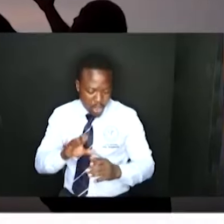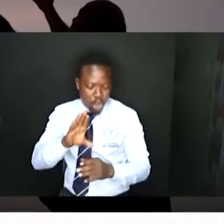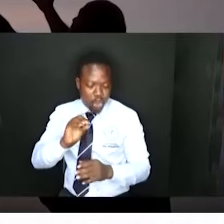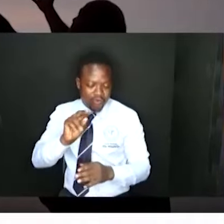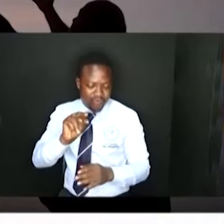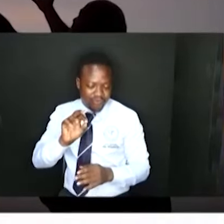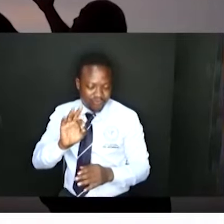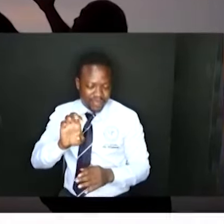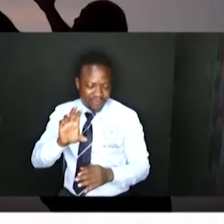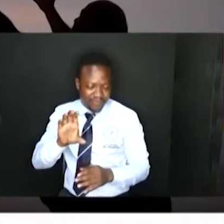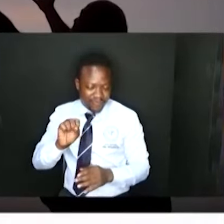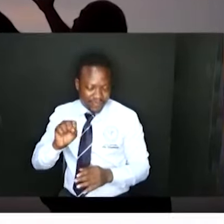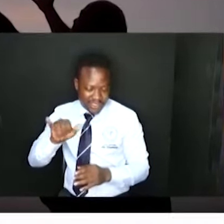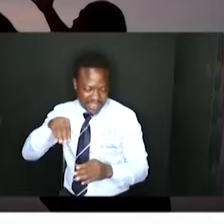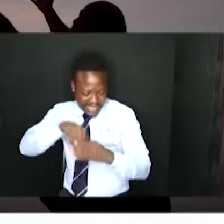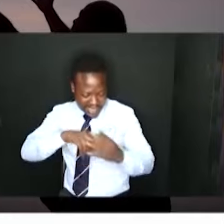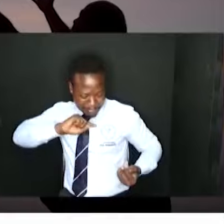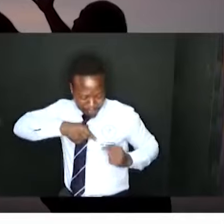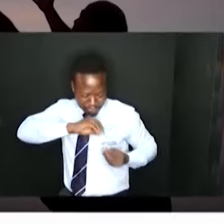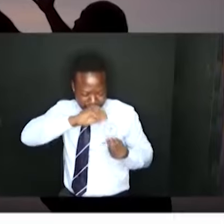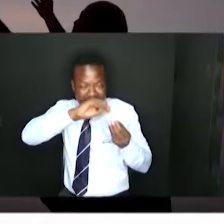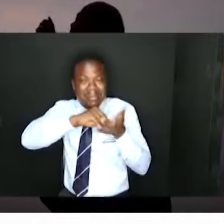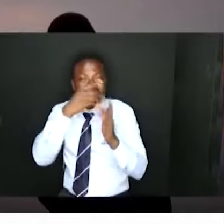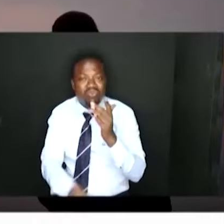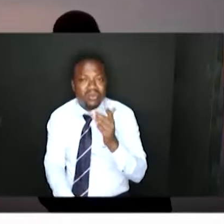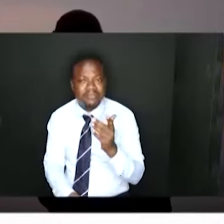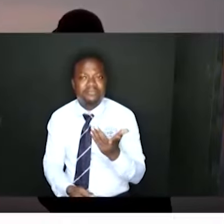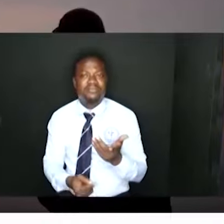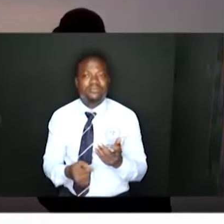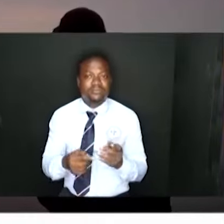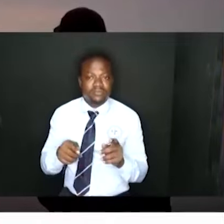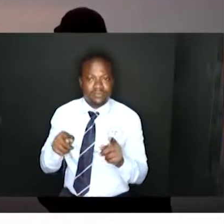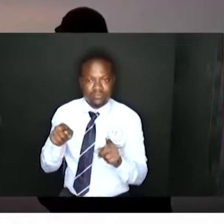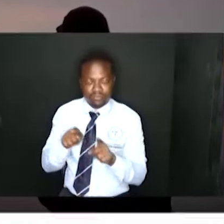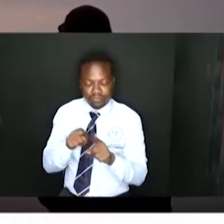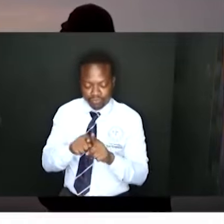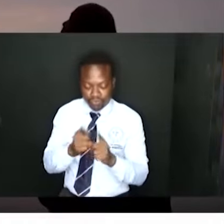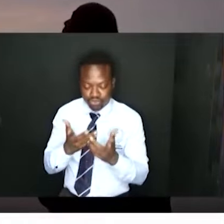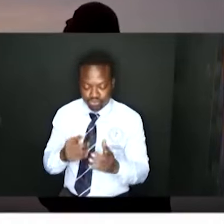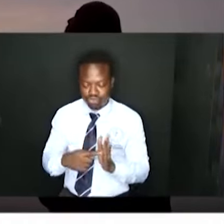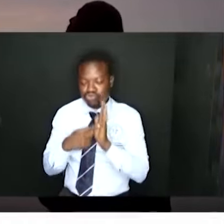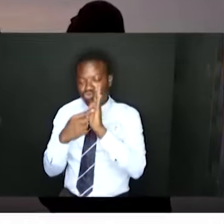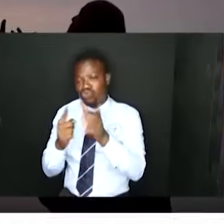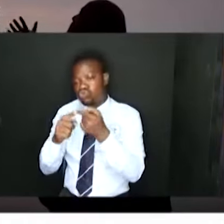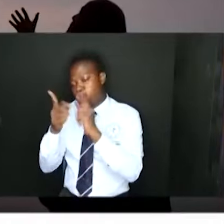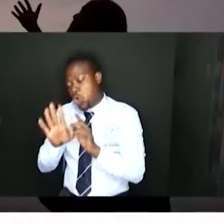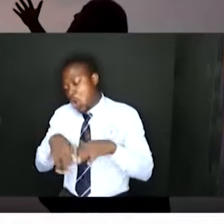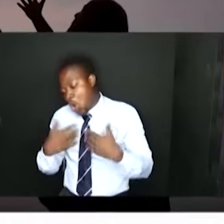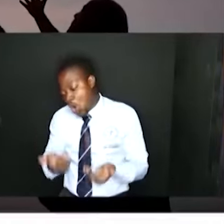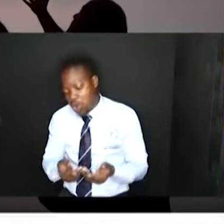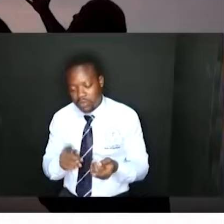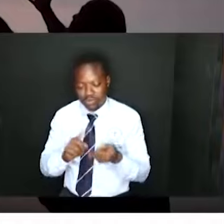of facts hitherto suppressed to God or to someone